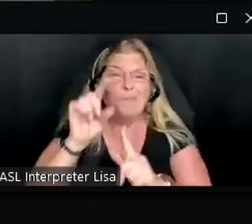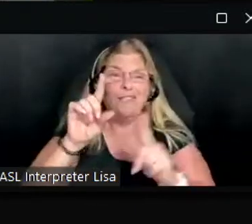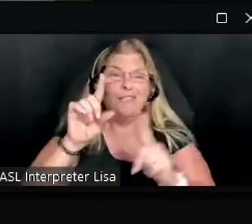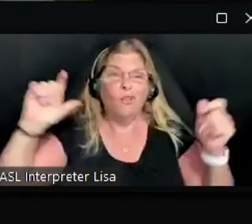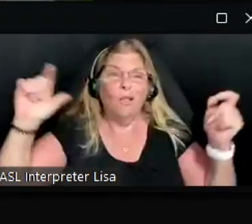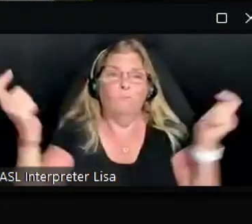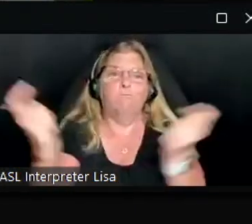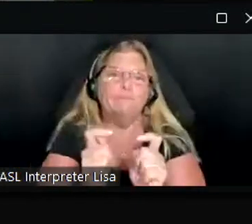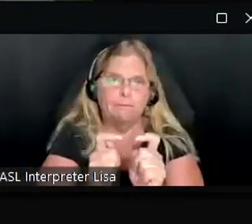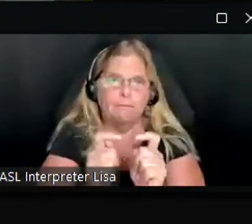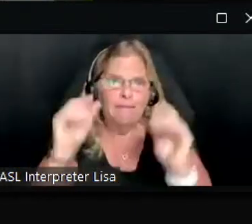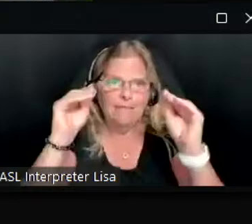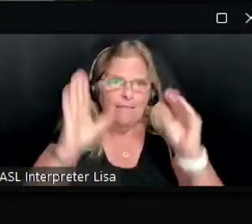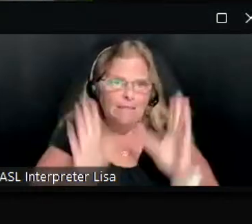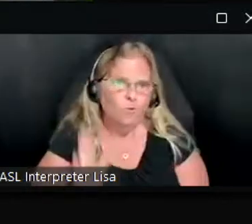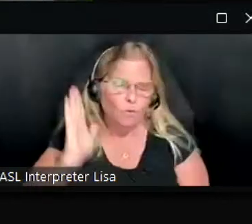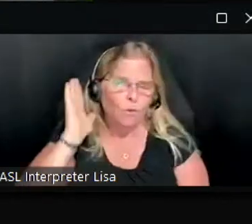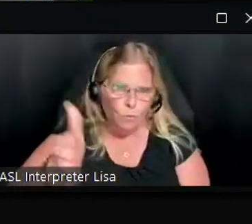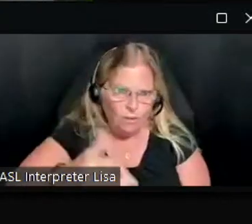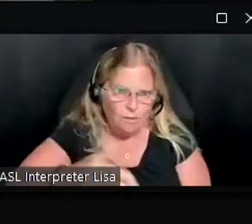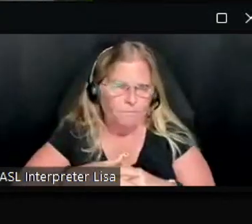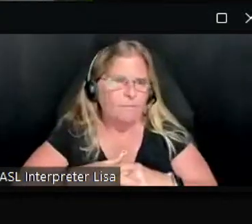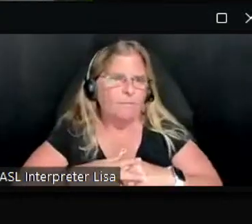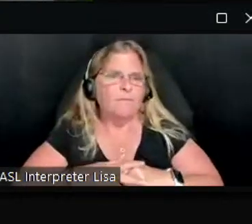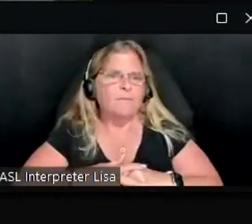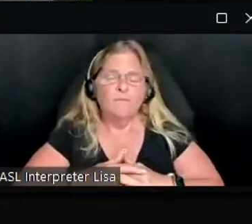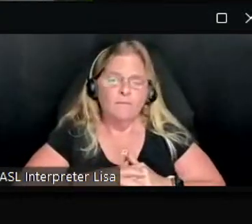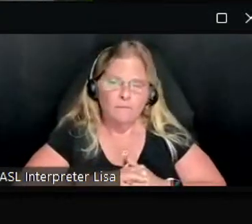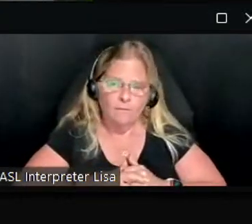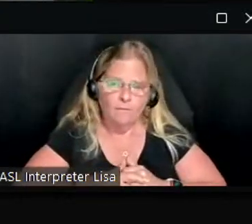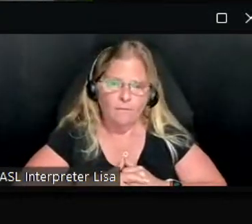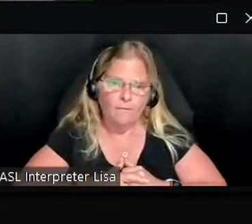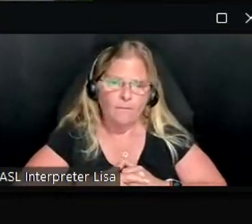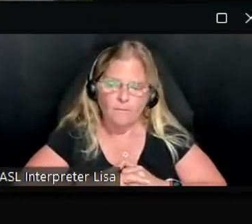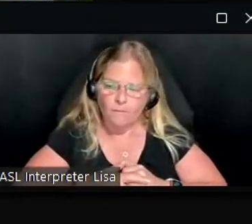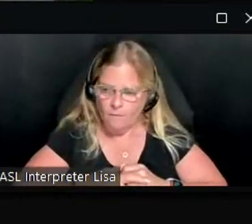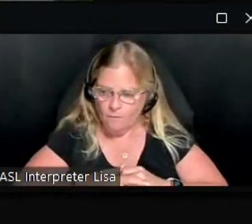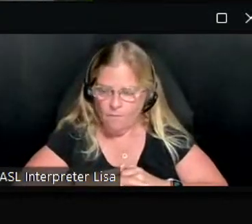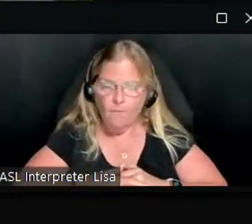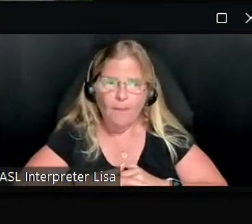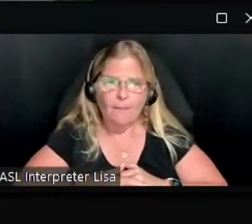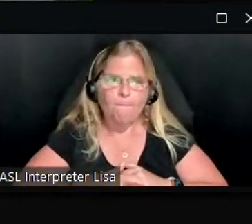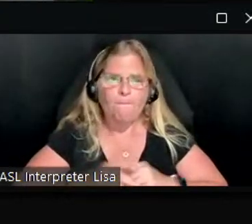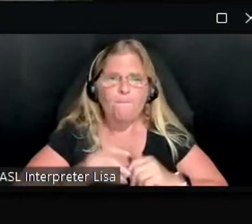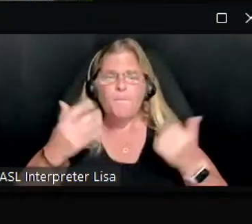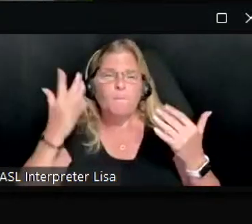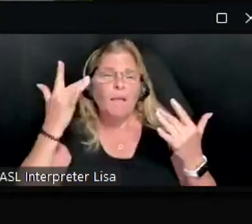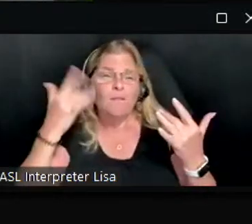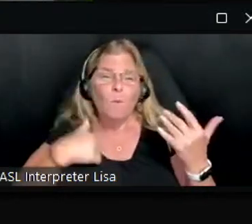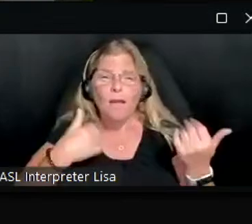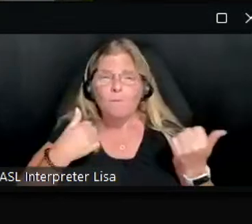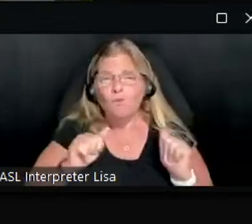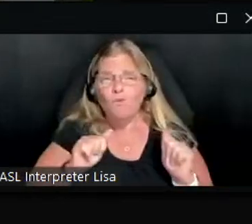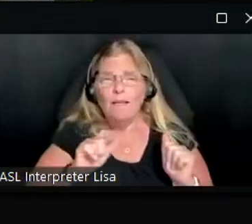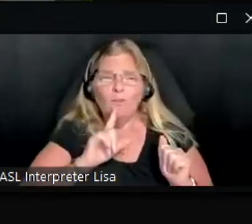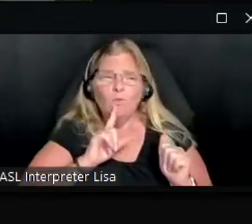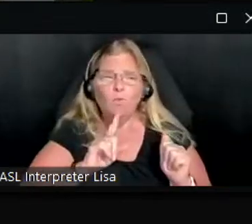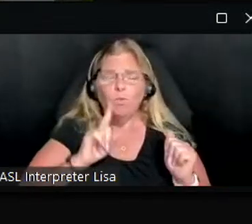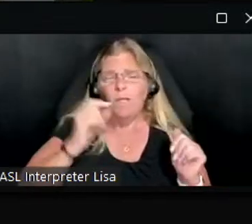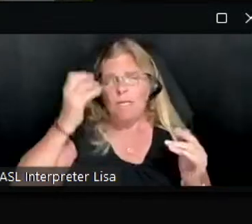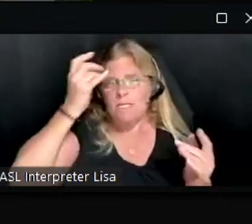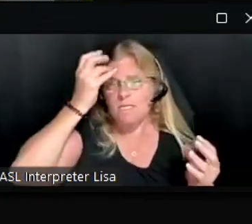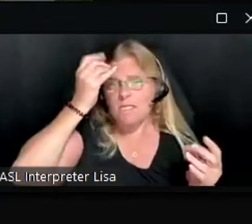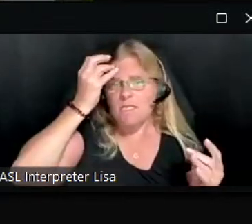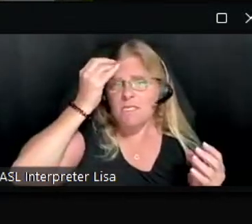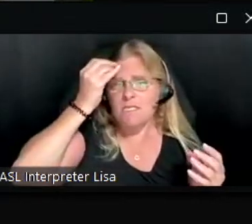get or retain on the onset. So that's why I'm trying to really chew on this for a minute.